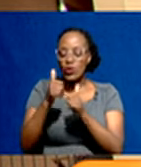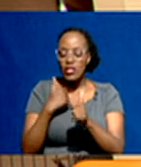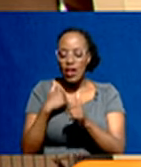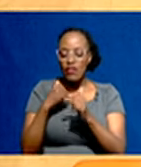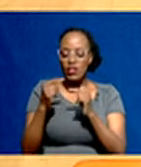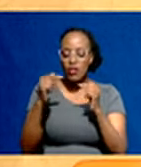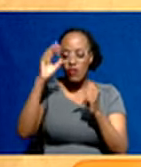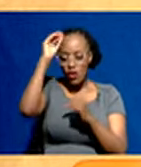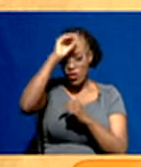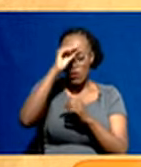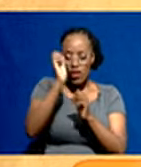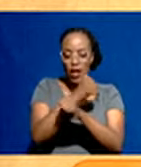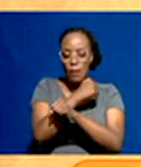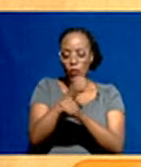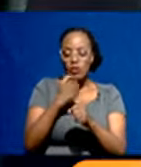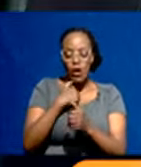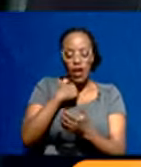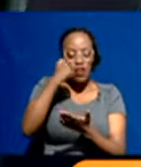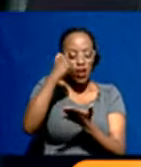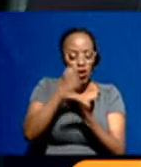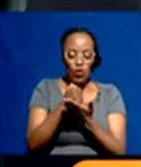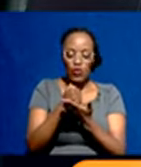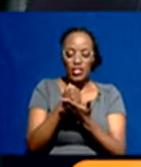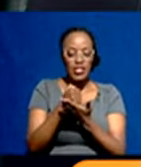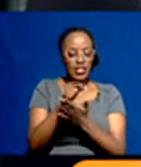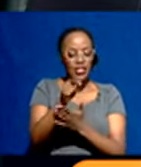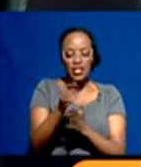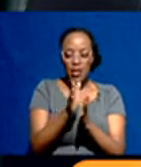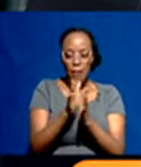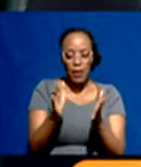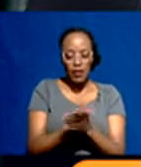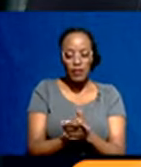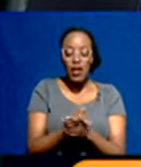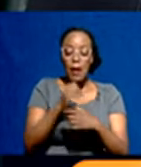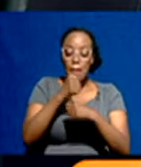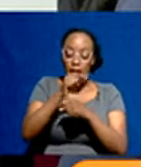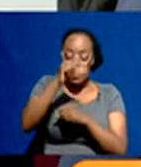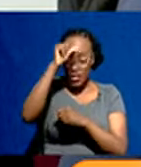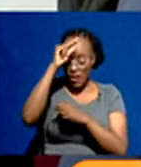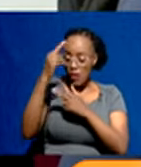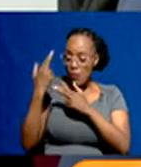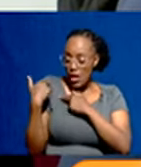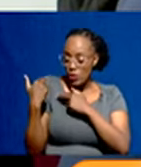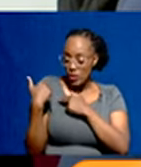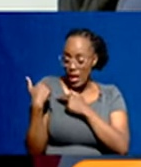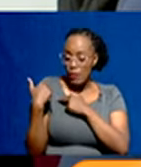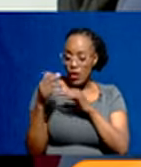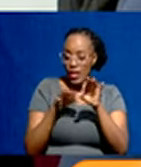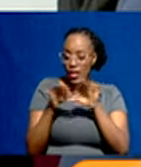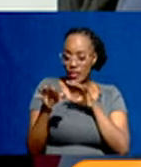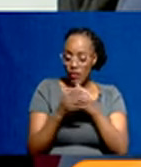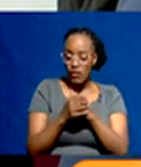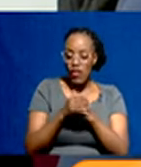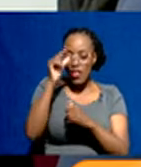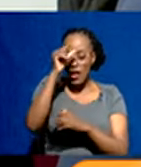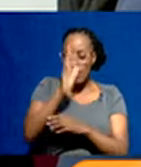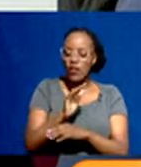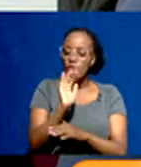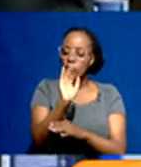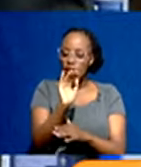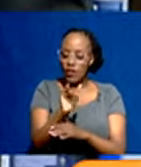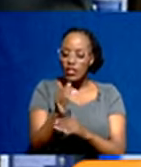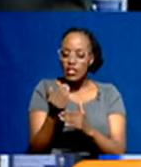opinions unfit to hold public office. Let us hold this governor to account today. Governor Mohamud was also taken to task for